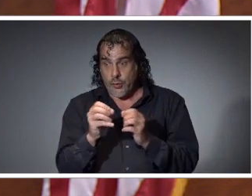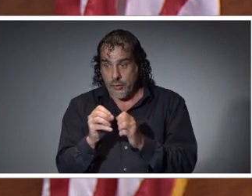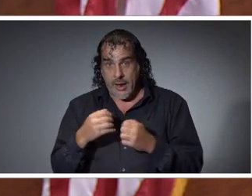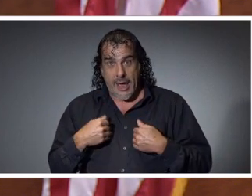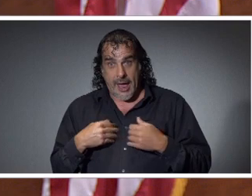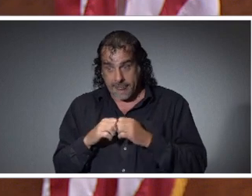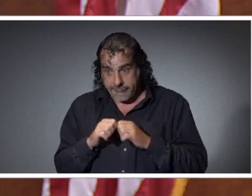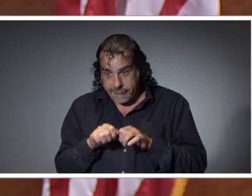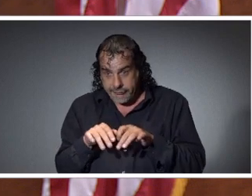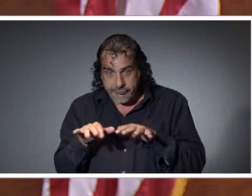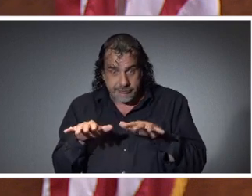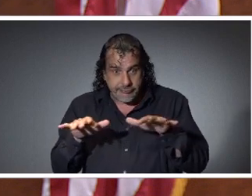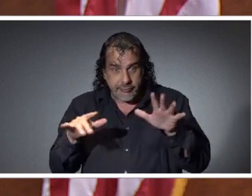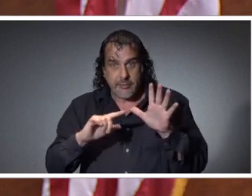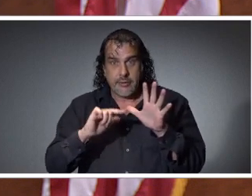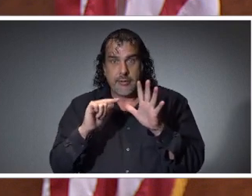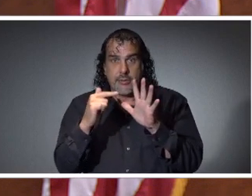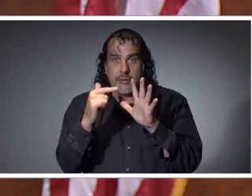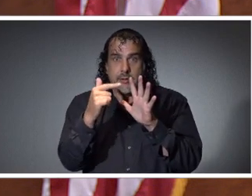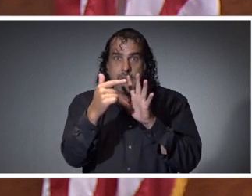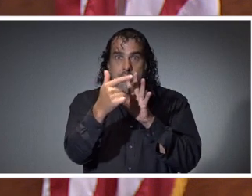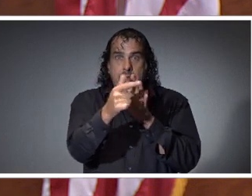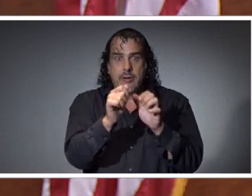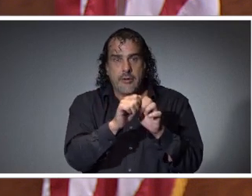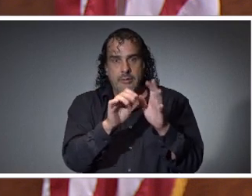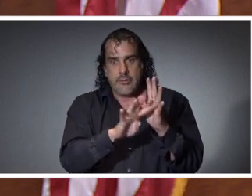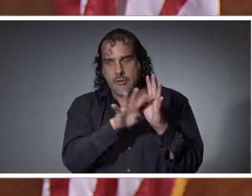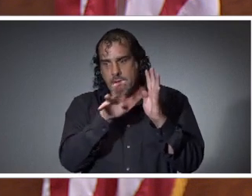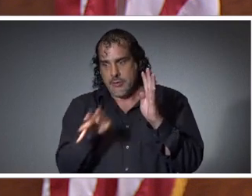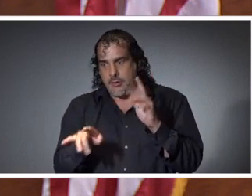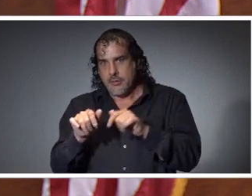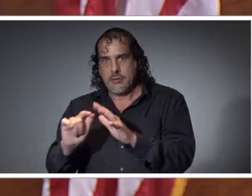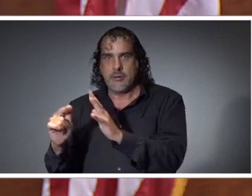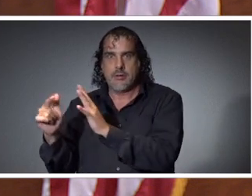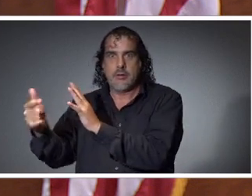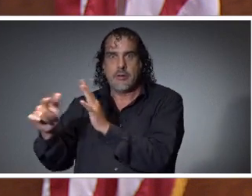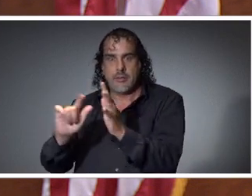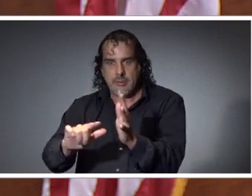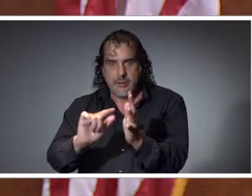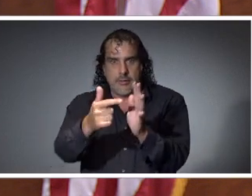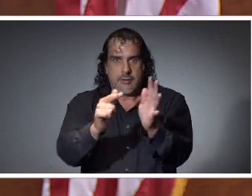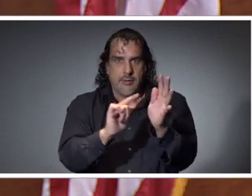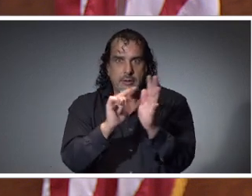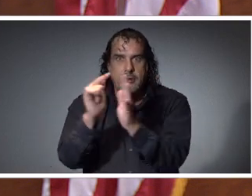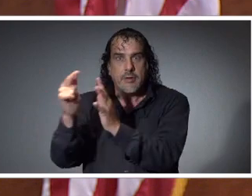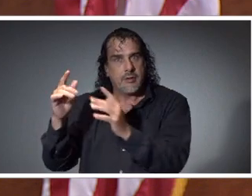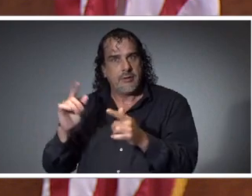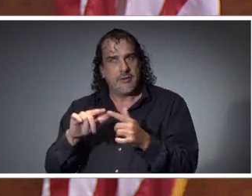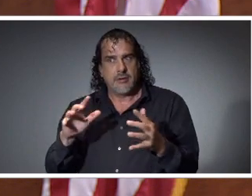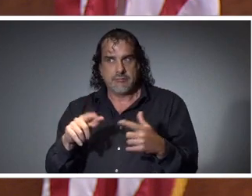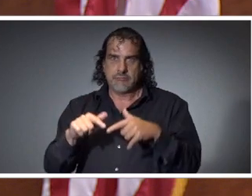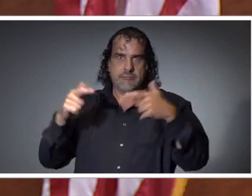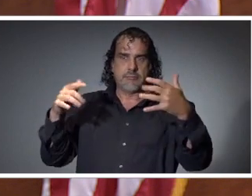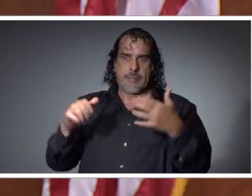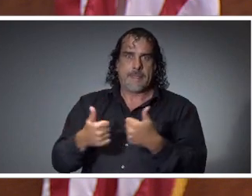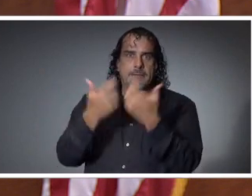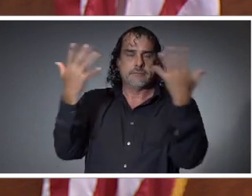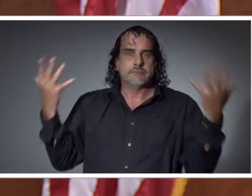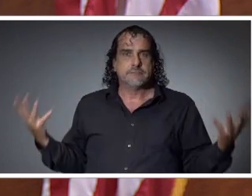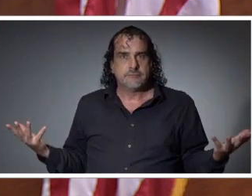spread it to a lot of people, and then they go back out, and then boom, then we get into a challenge. And so if you have a